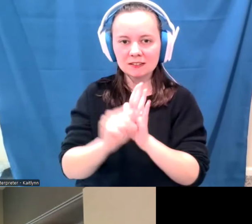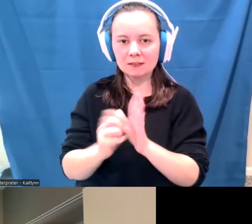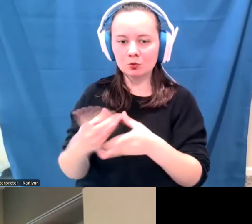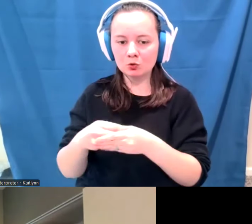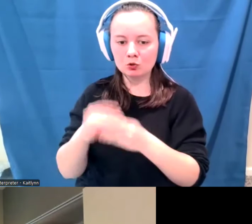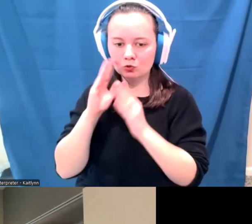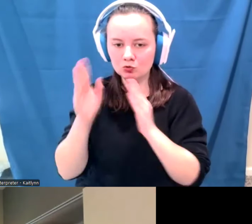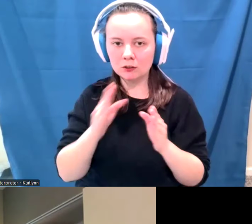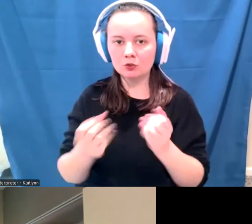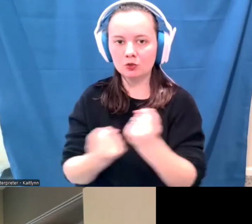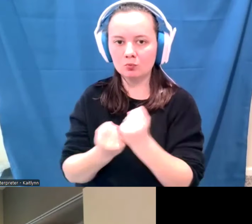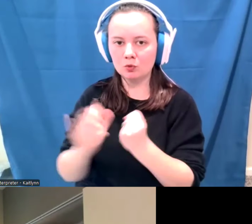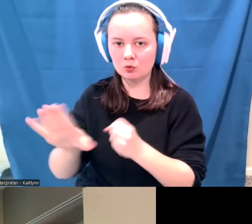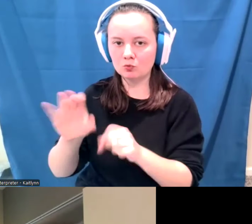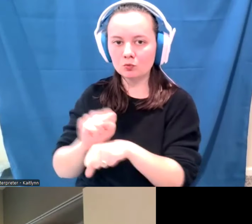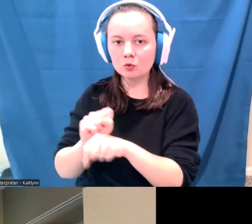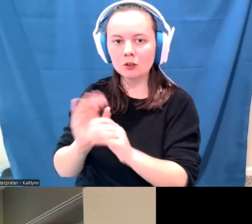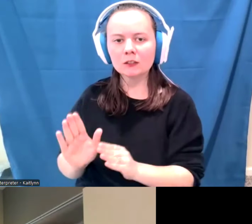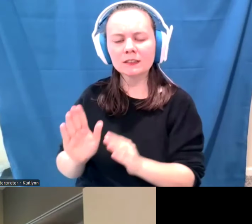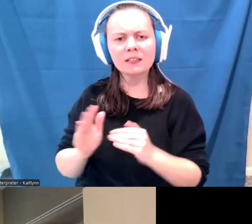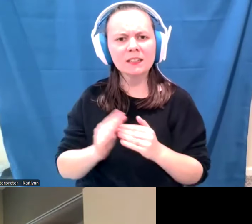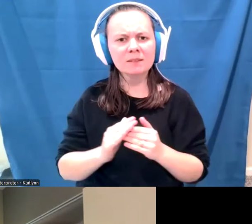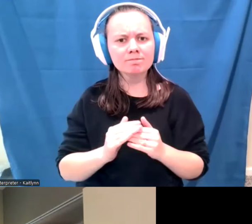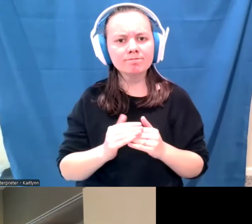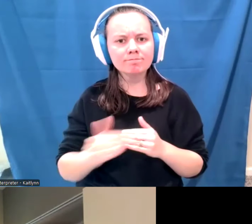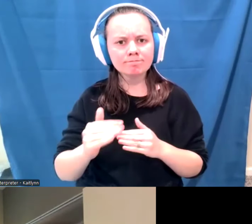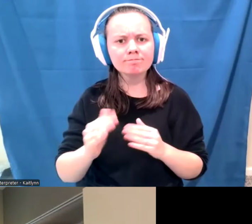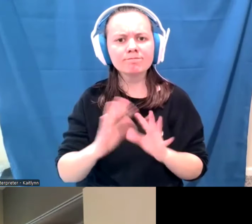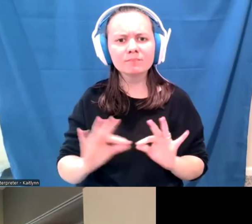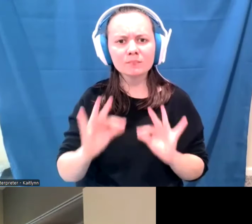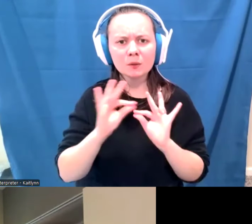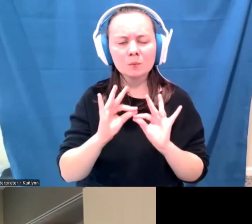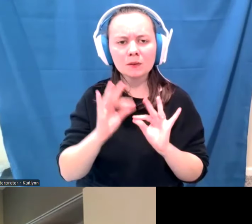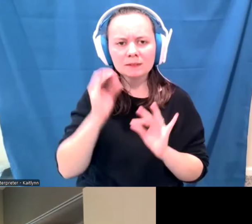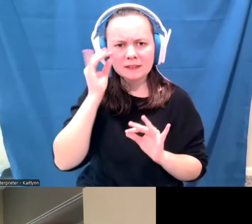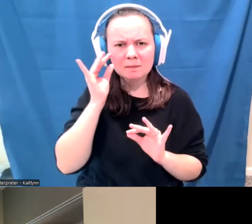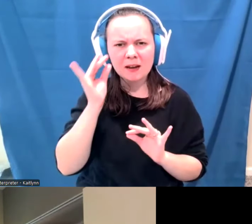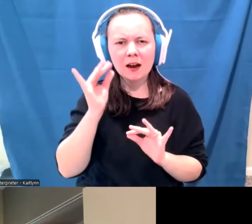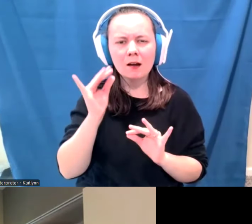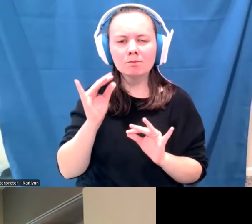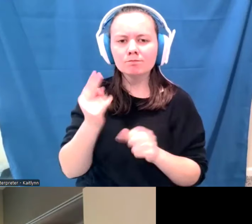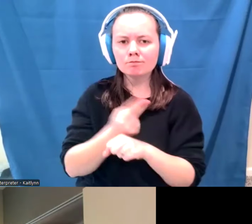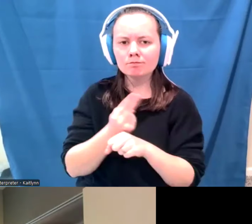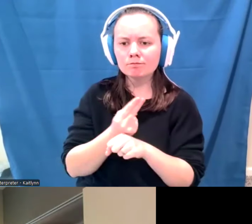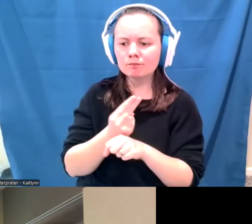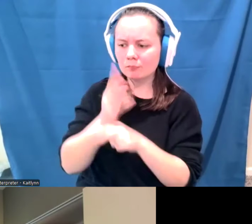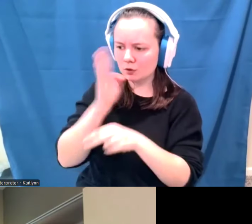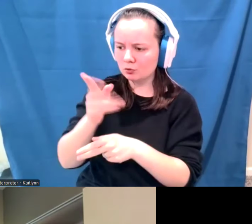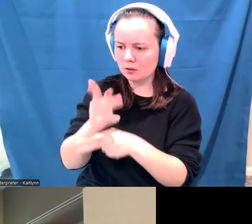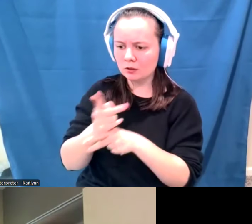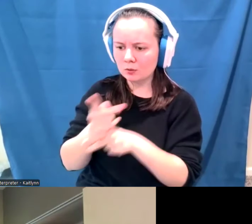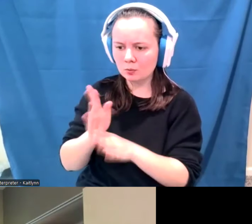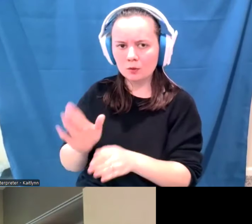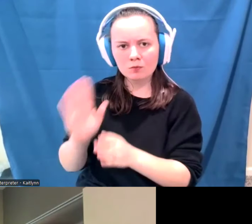workers. And next, it's important to think about leveraging domestic workforce programs to increase the number of direct care